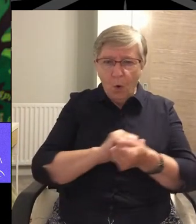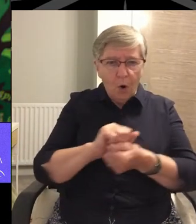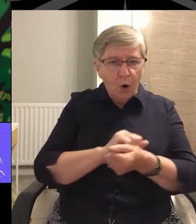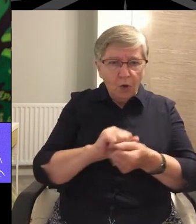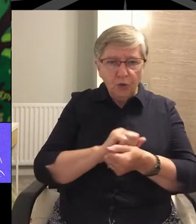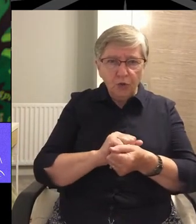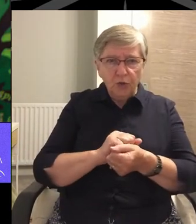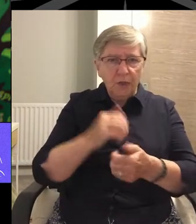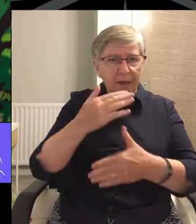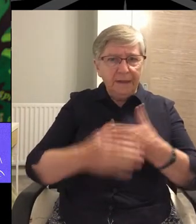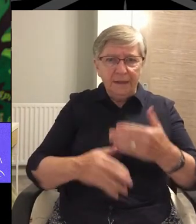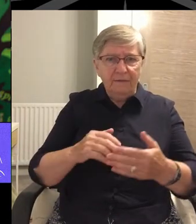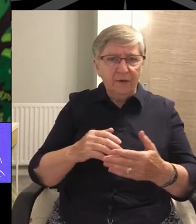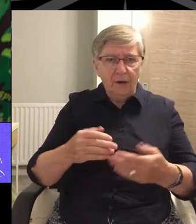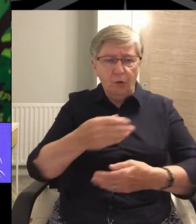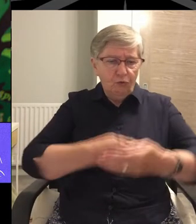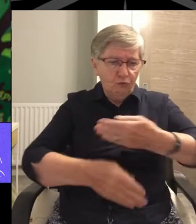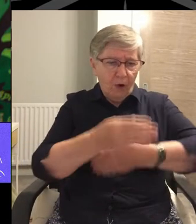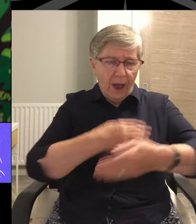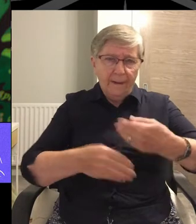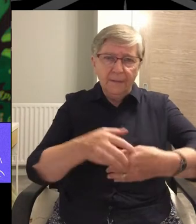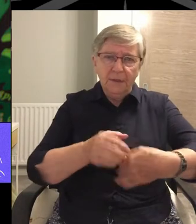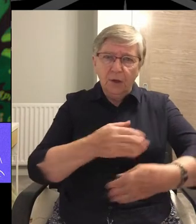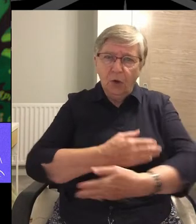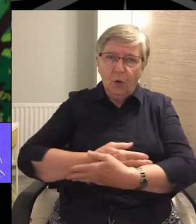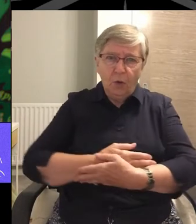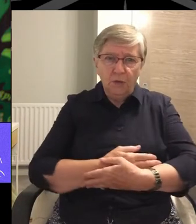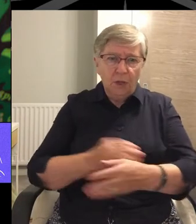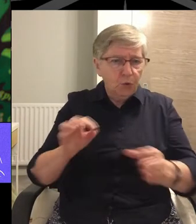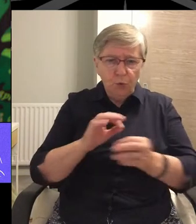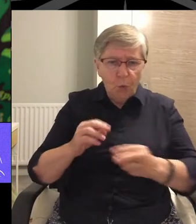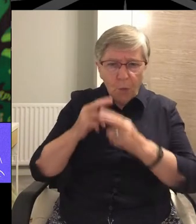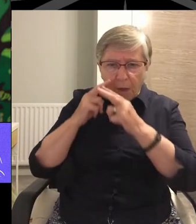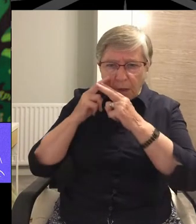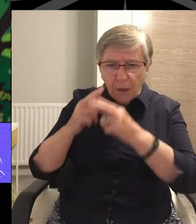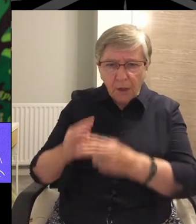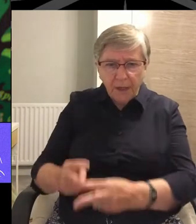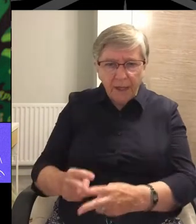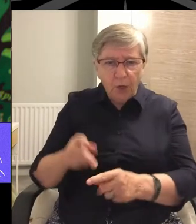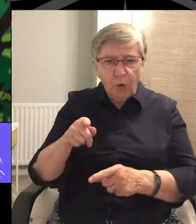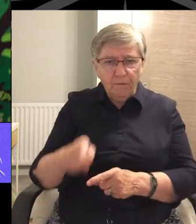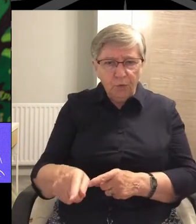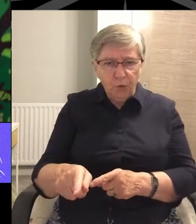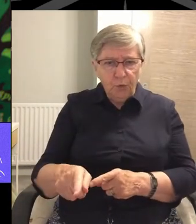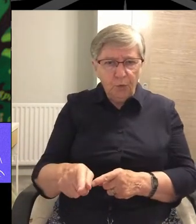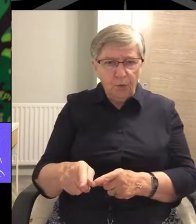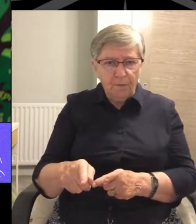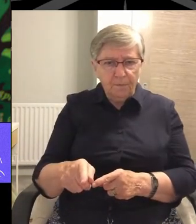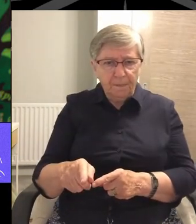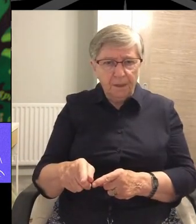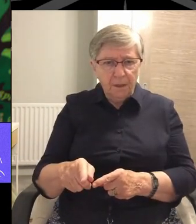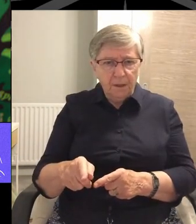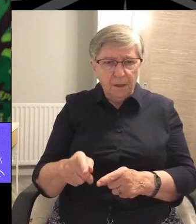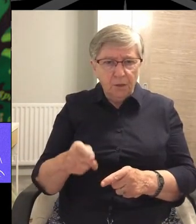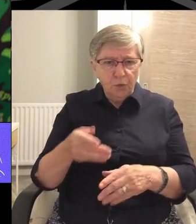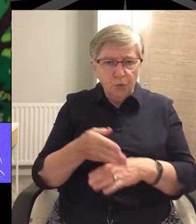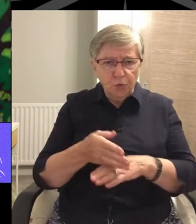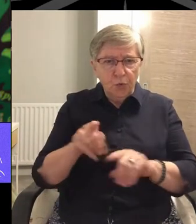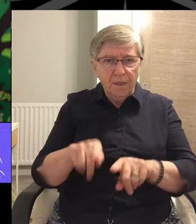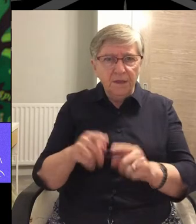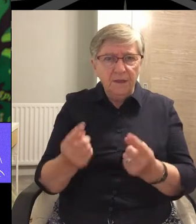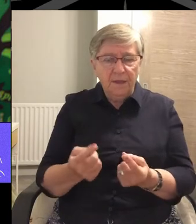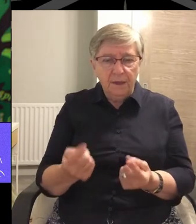you rubbed with salt or wrapped in cloths. No one looked on you with pity or had compassion enough to do any of these things for